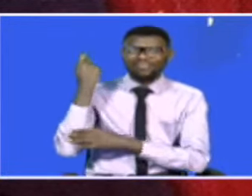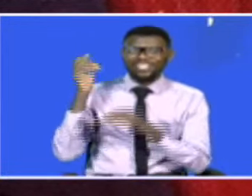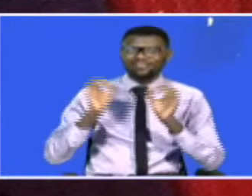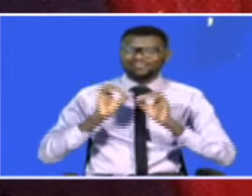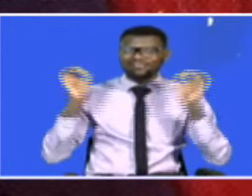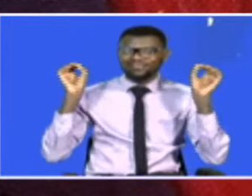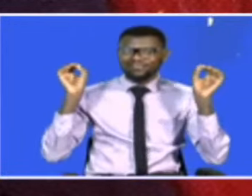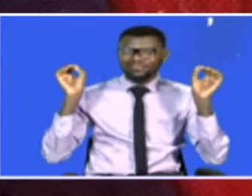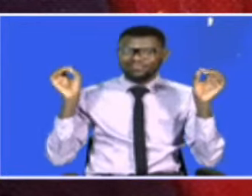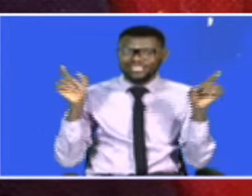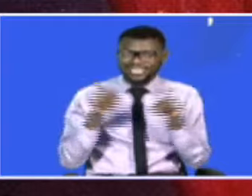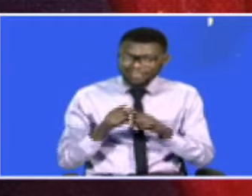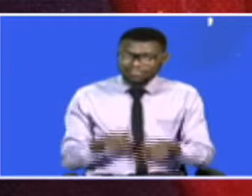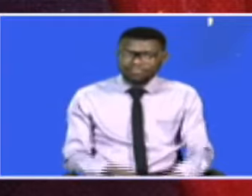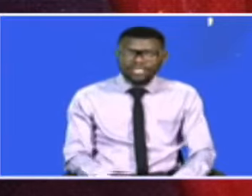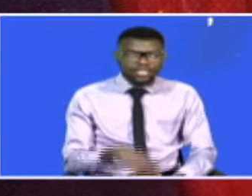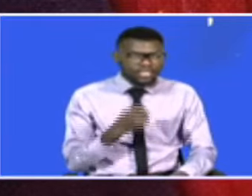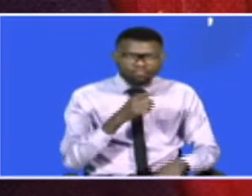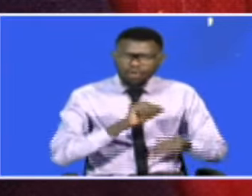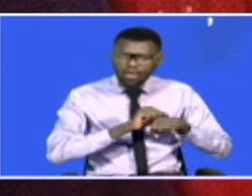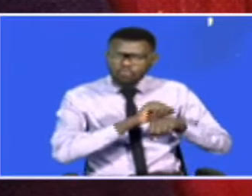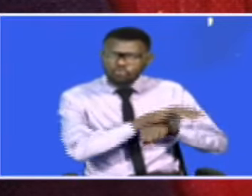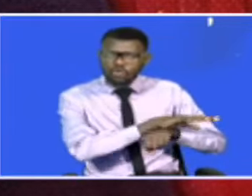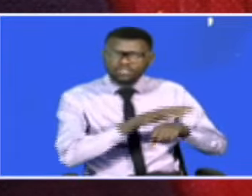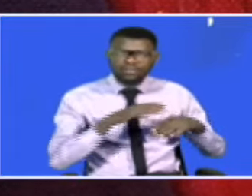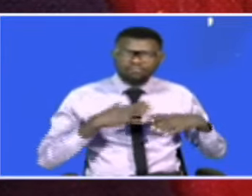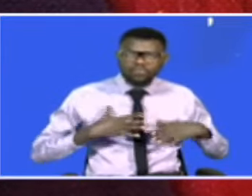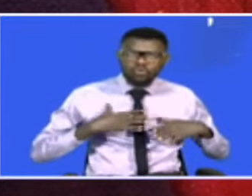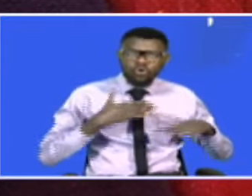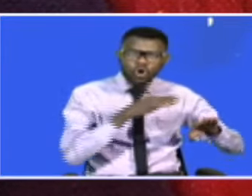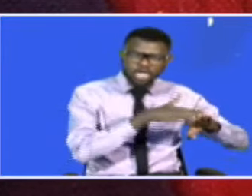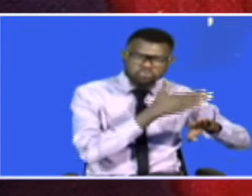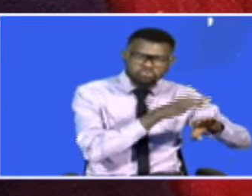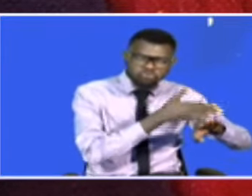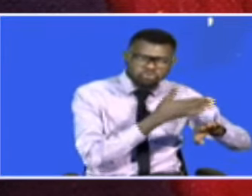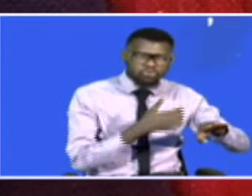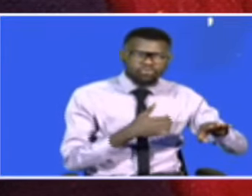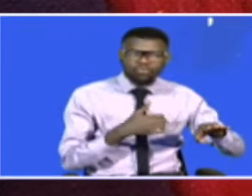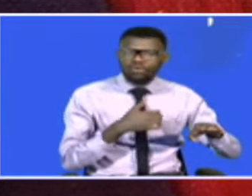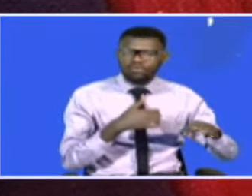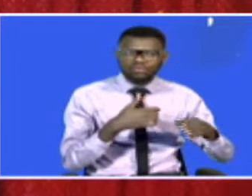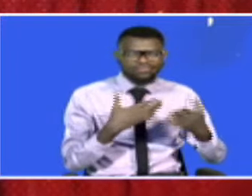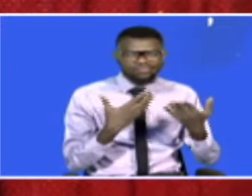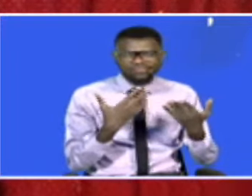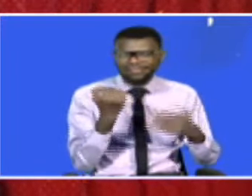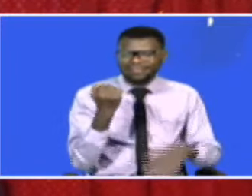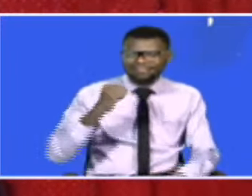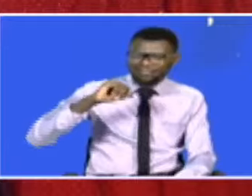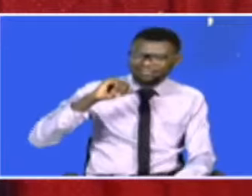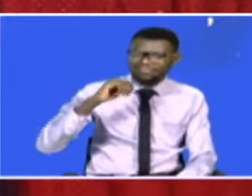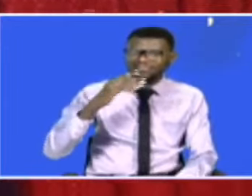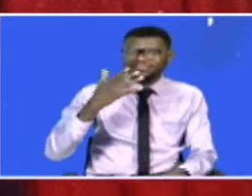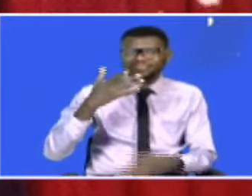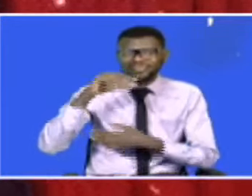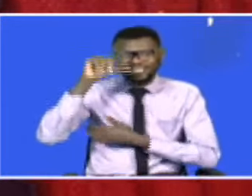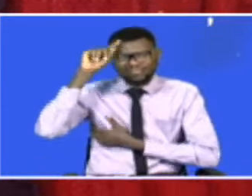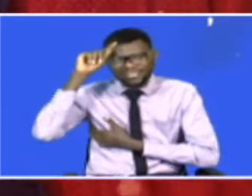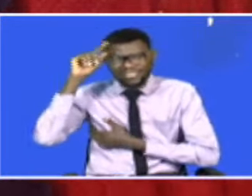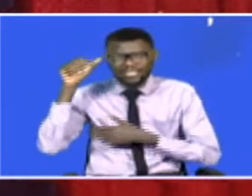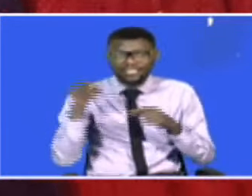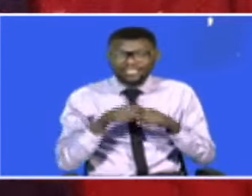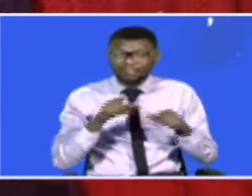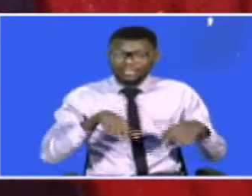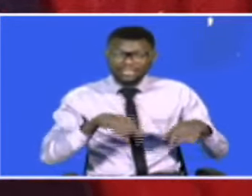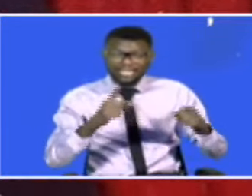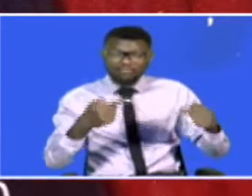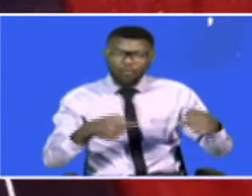incited his natives to believe taxation is only meant for them and not for the whole country, opposed to taxation and rejected the